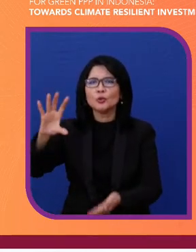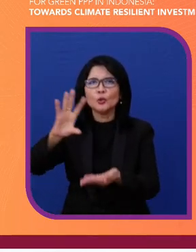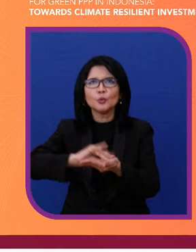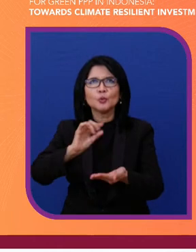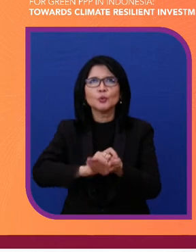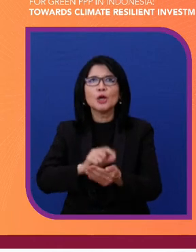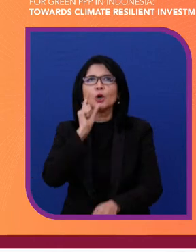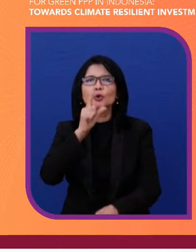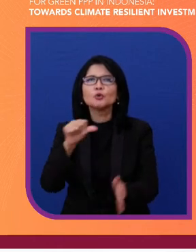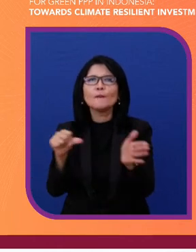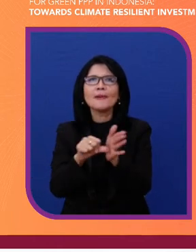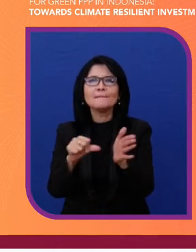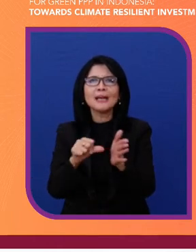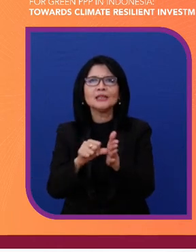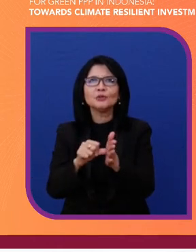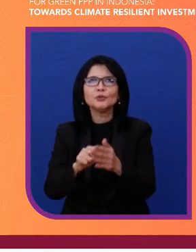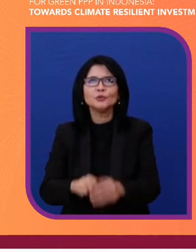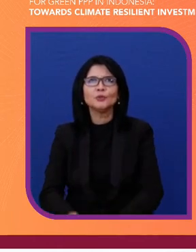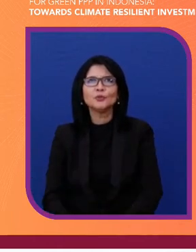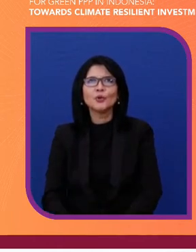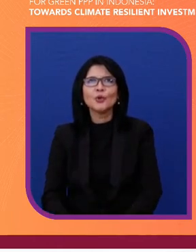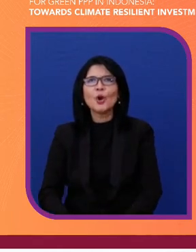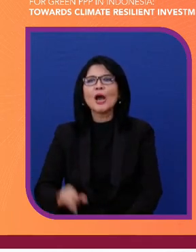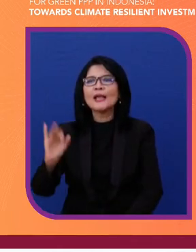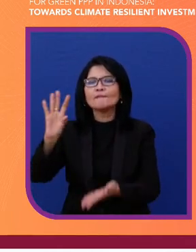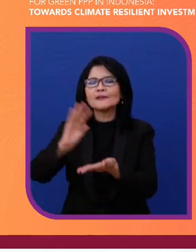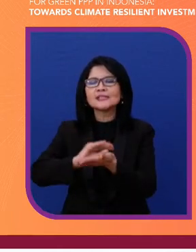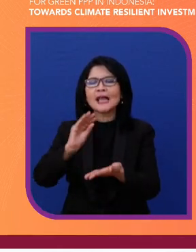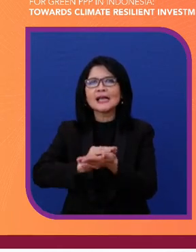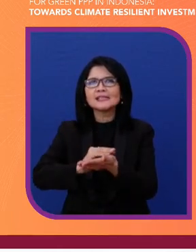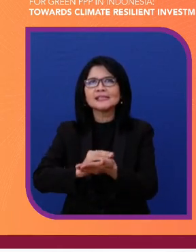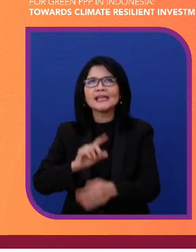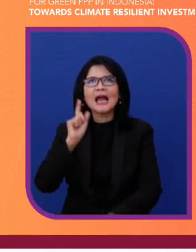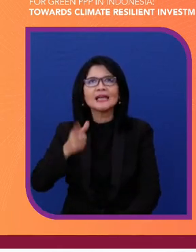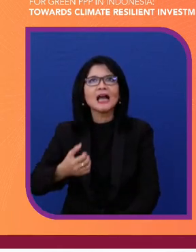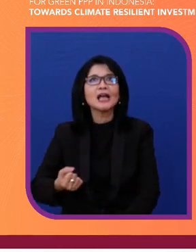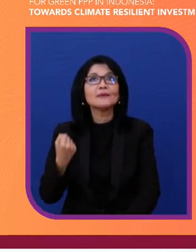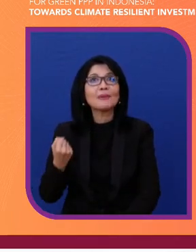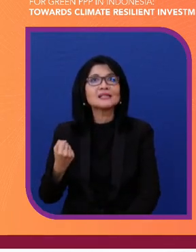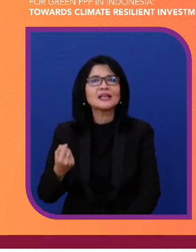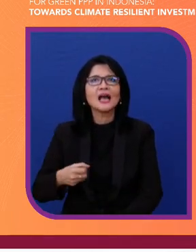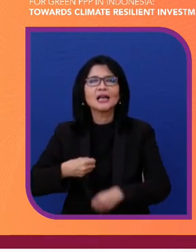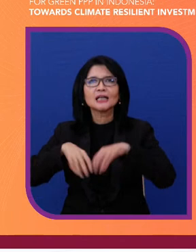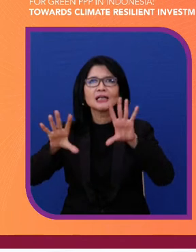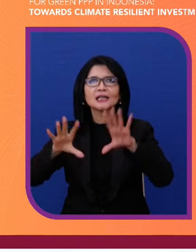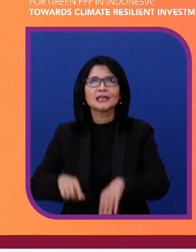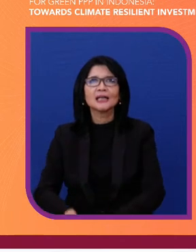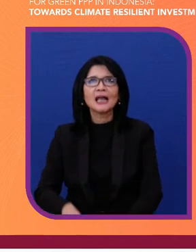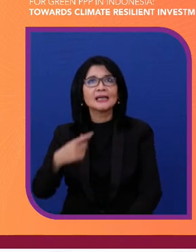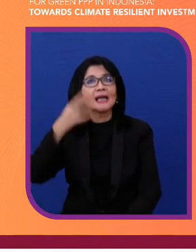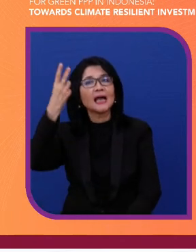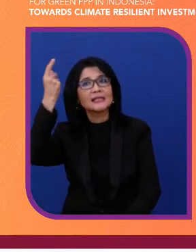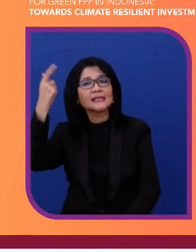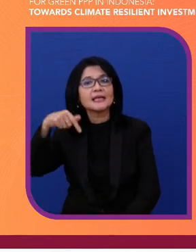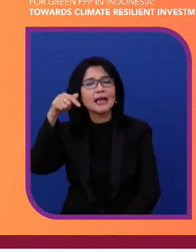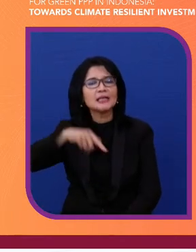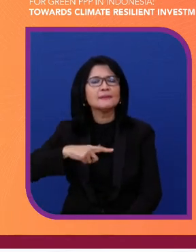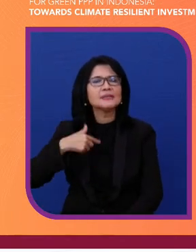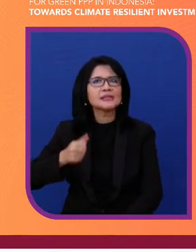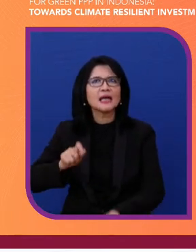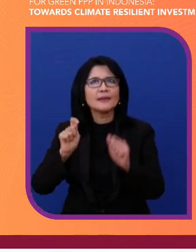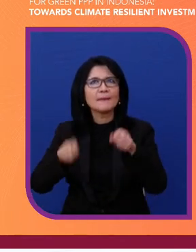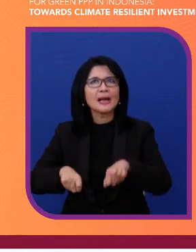that of file Blend Market and hot utilized them in an integrated manner to deliver infrastructure